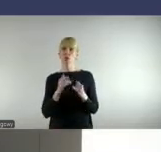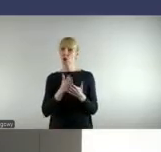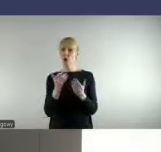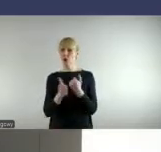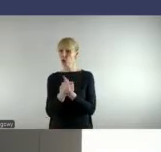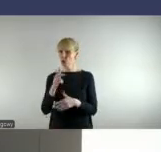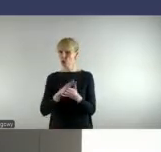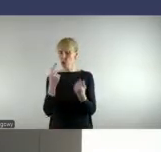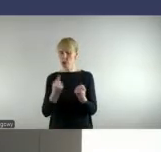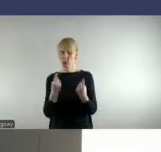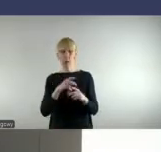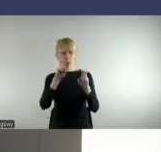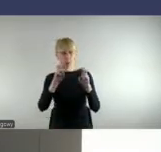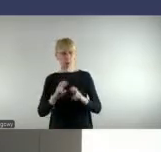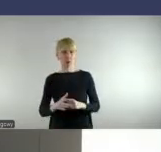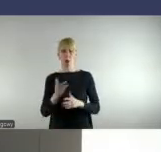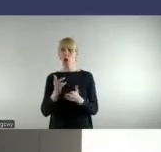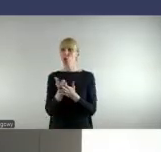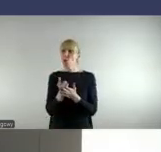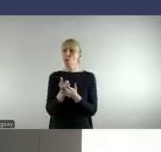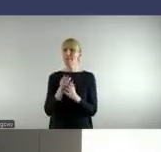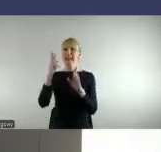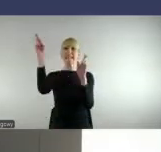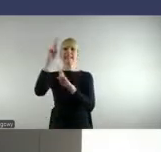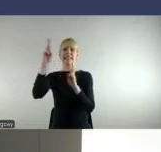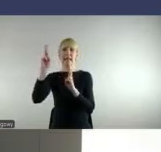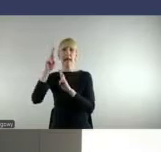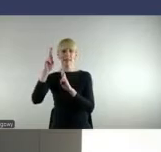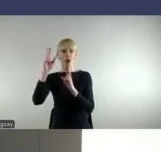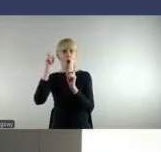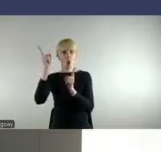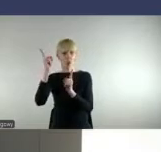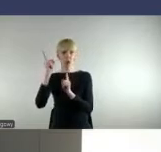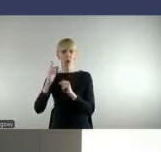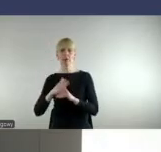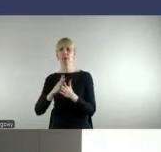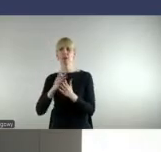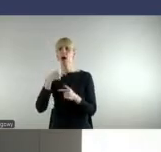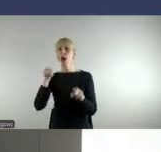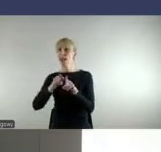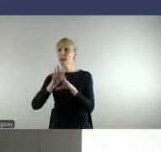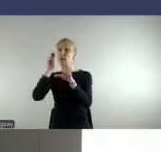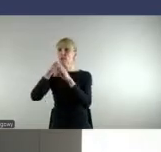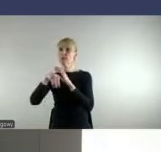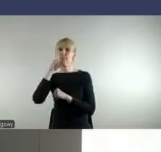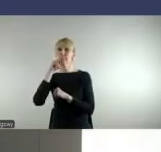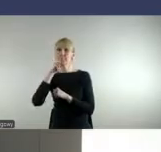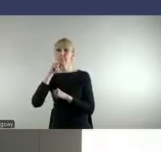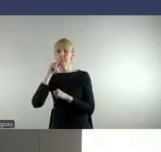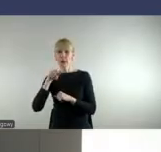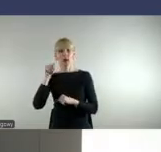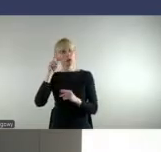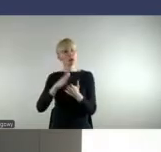with regard to any crisis, providing warning sirens with the ability to broadcast sound and voice messages,